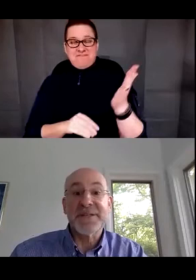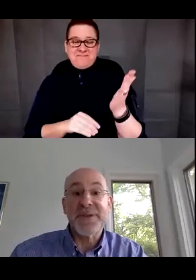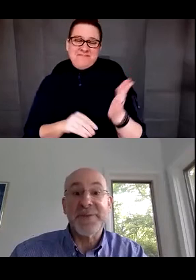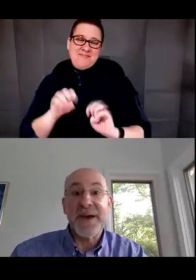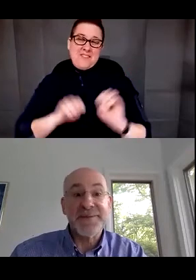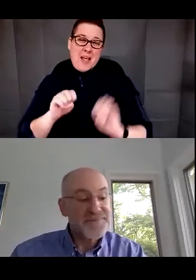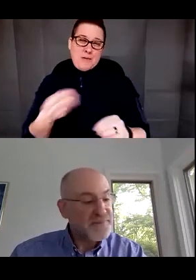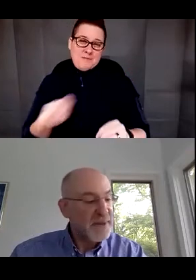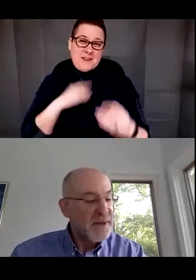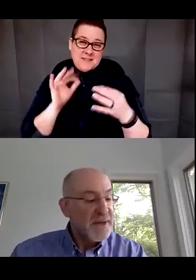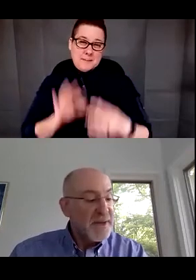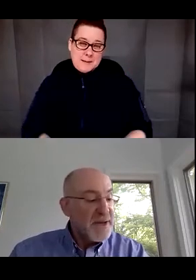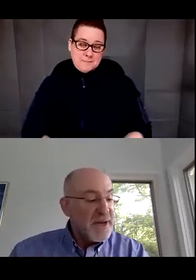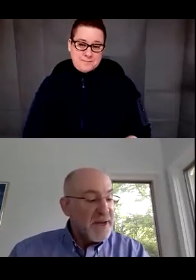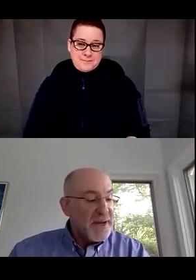provide some feedback.